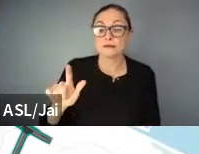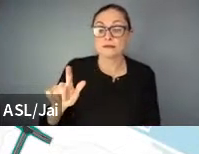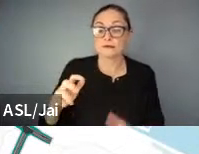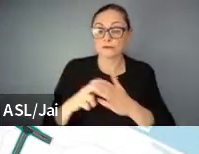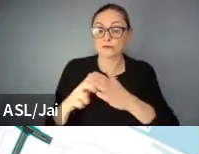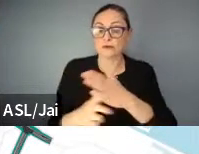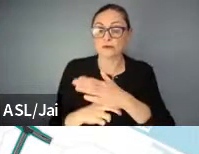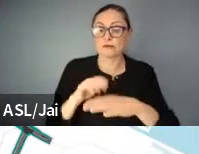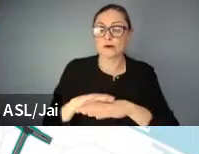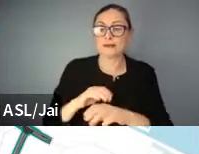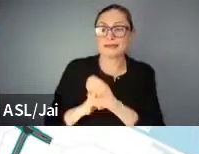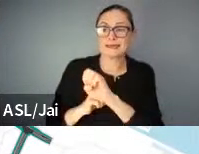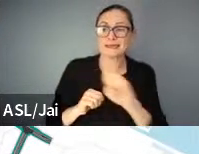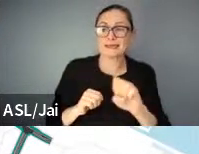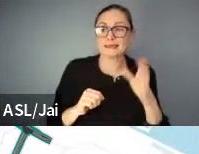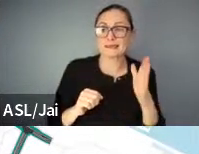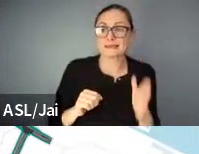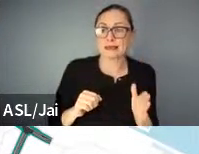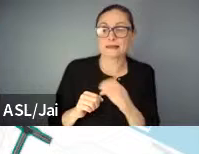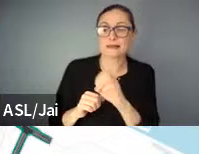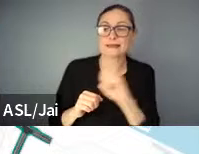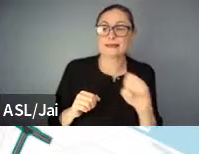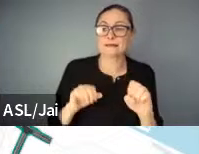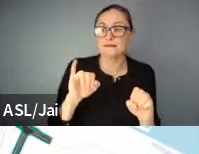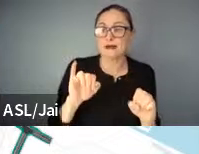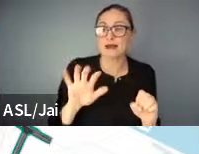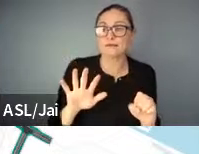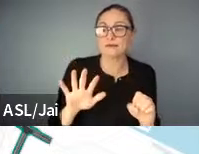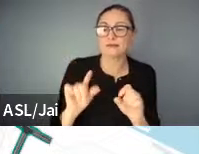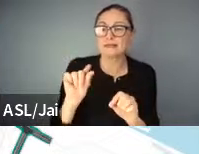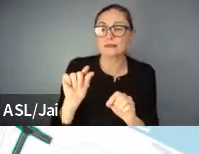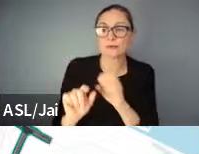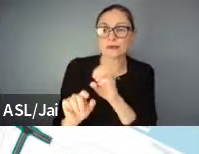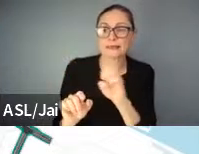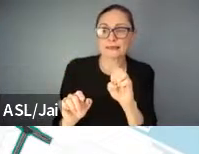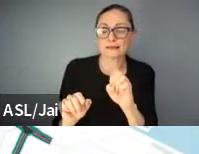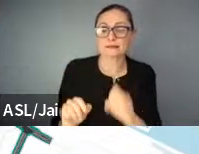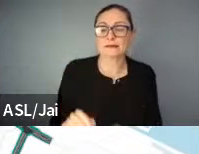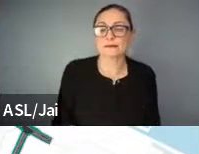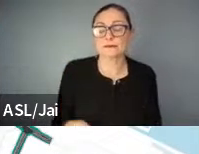of the improvements here, east of I-5, just slightly east there, and